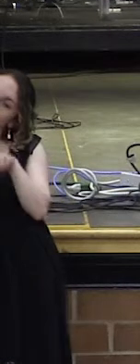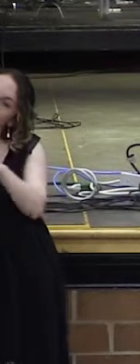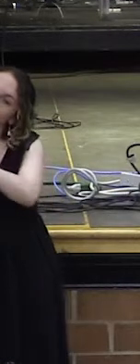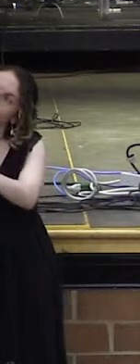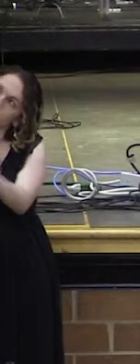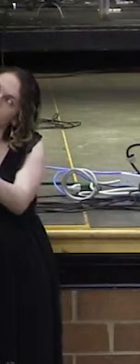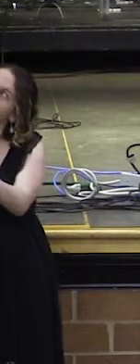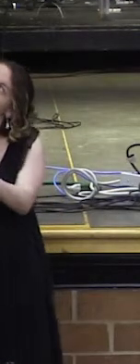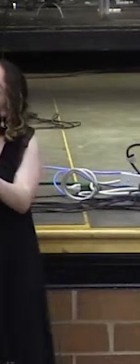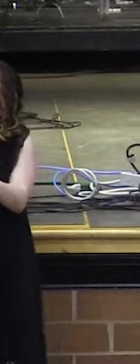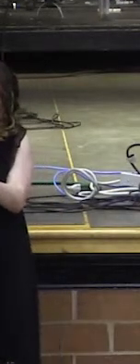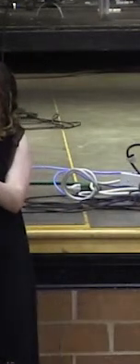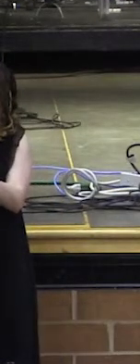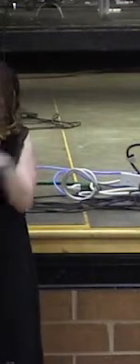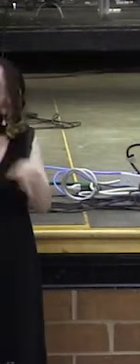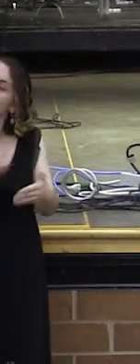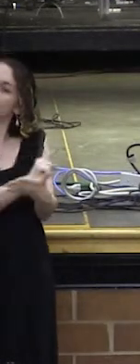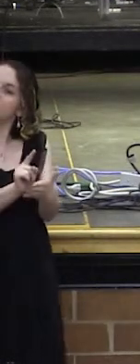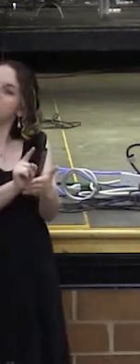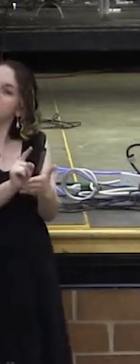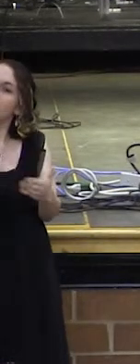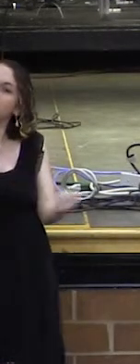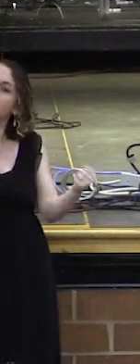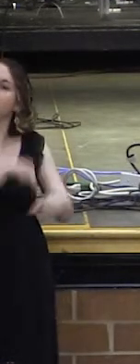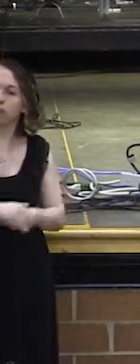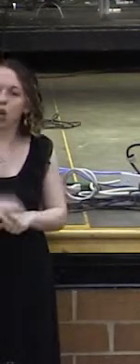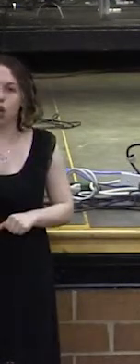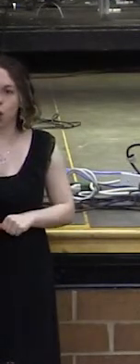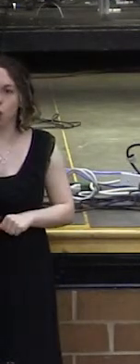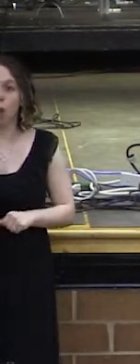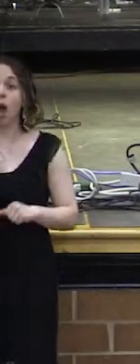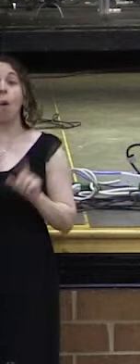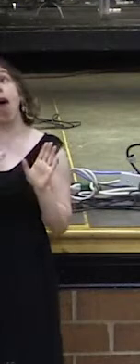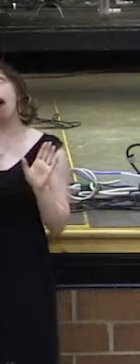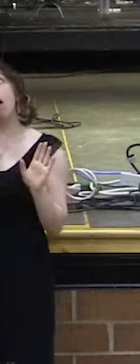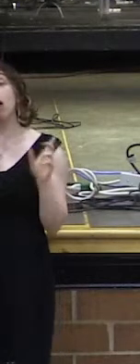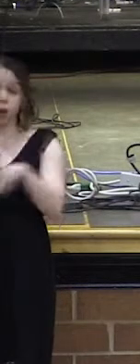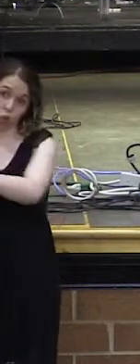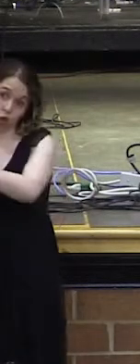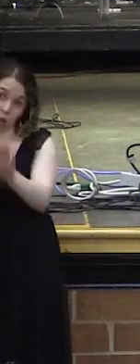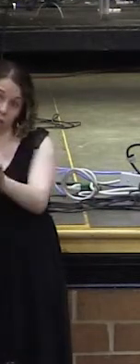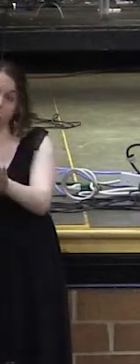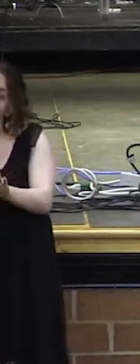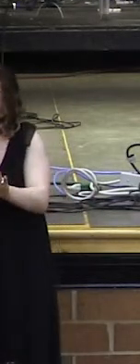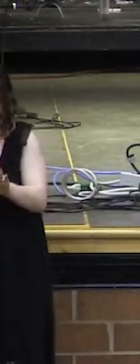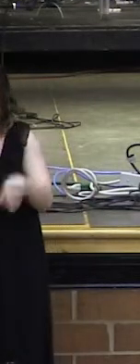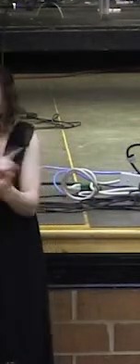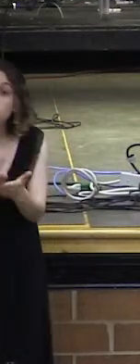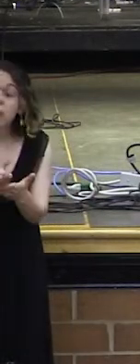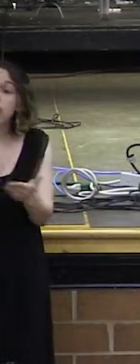be enamored by people who talk big you know what we need to be enamored by we need to be enamored by the people that are humble and have